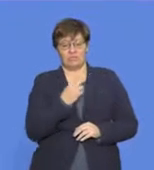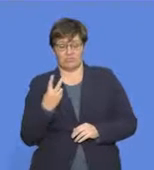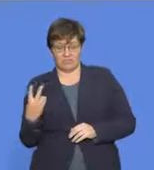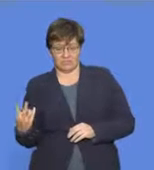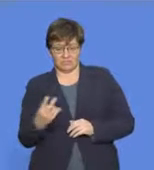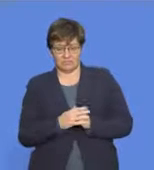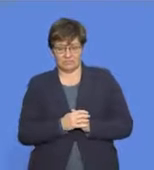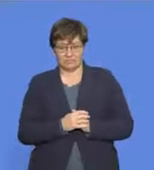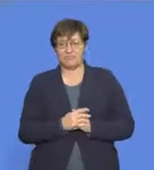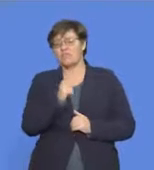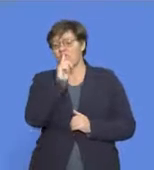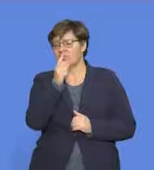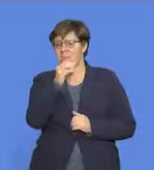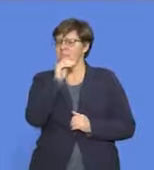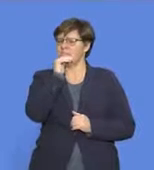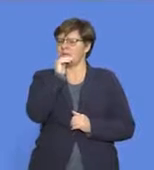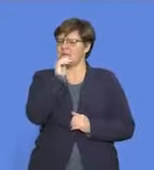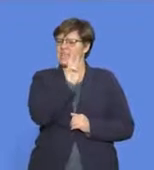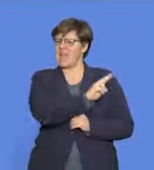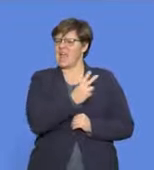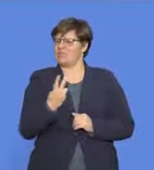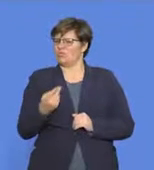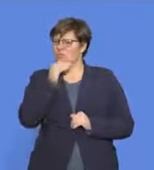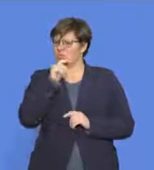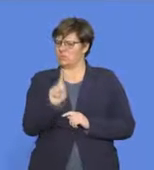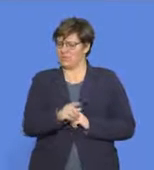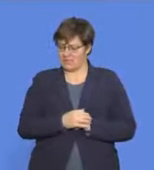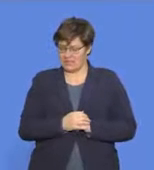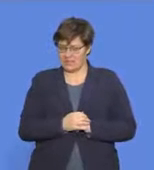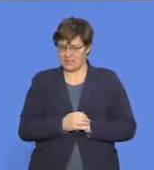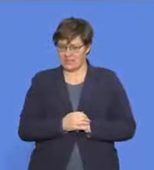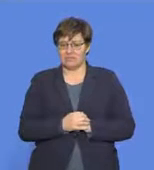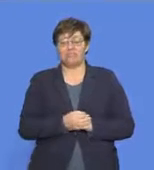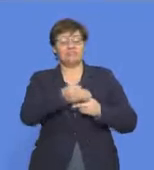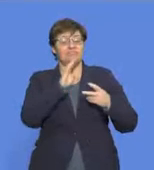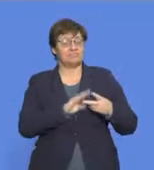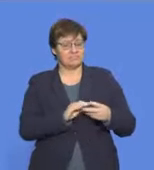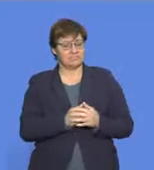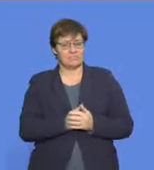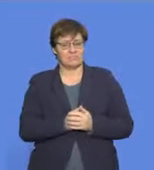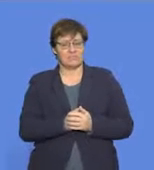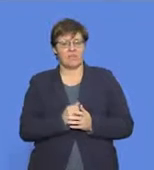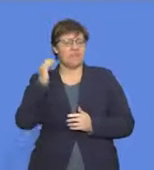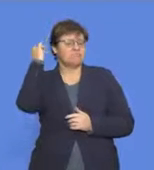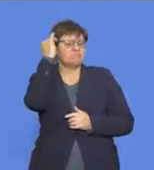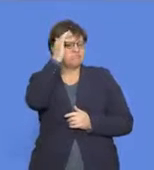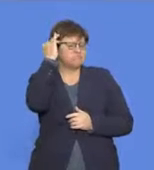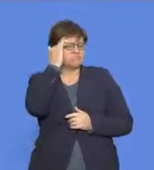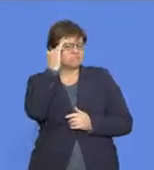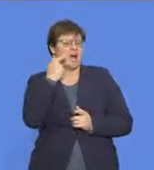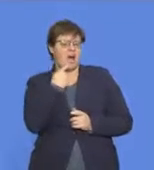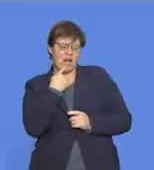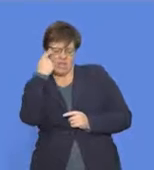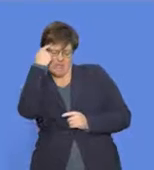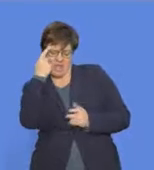First of all, we'll have a look at a definition of what evolution is. And then we're going to have a look at the concepts of a hypothesis and a